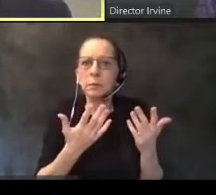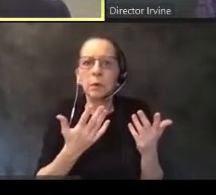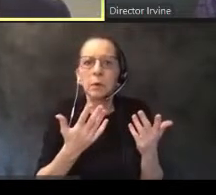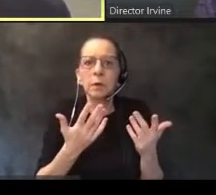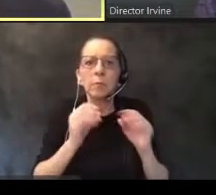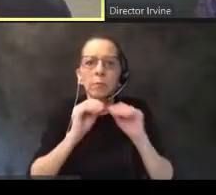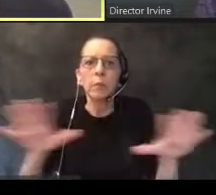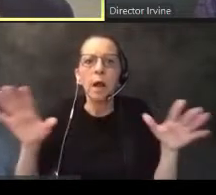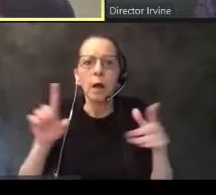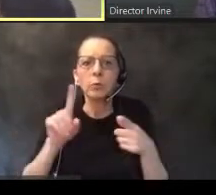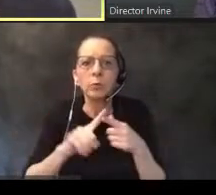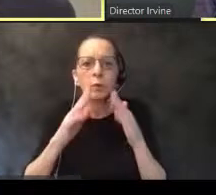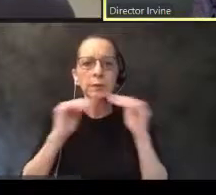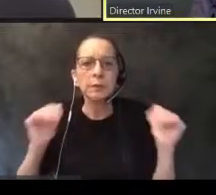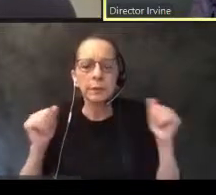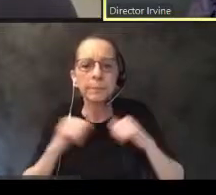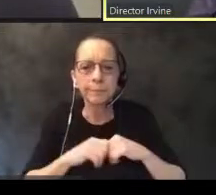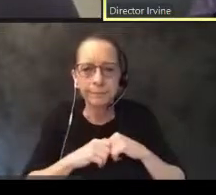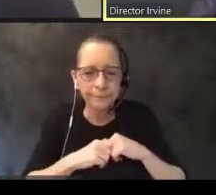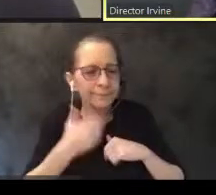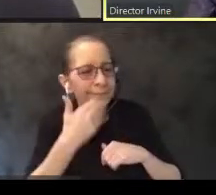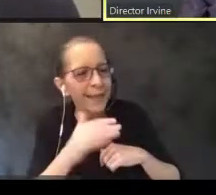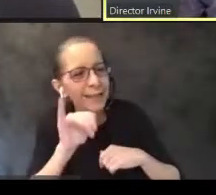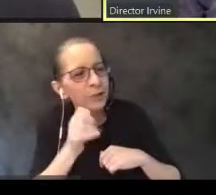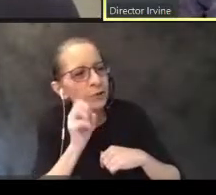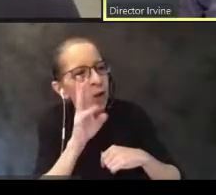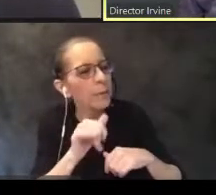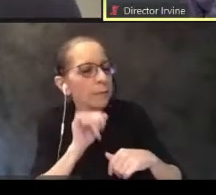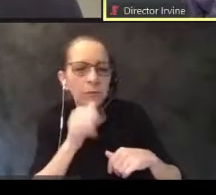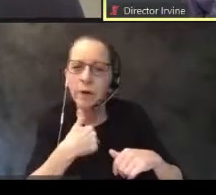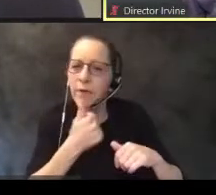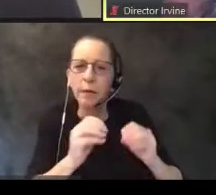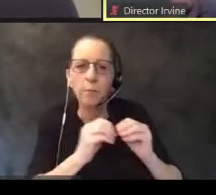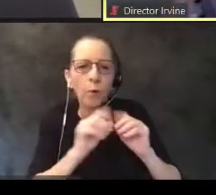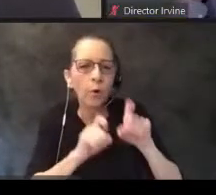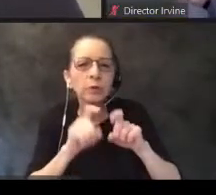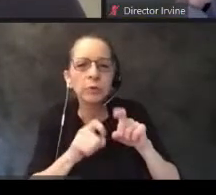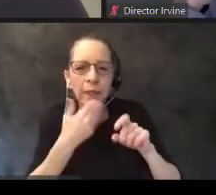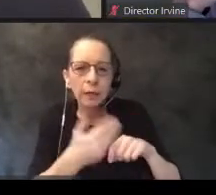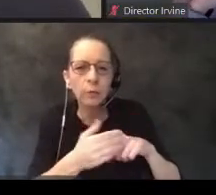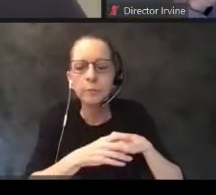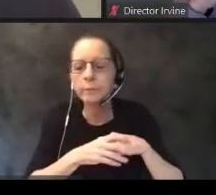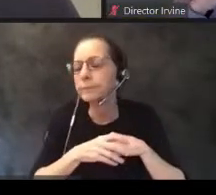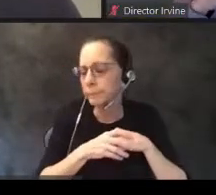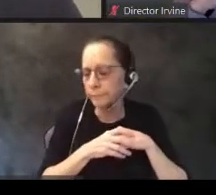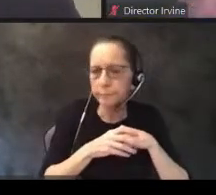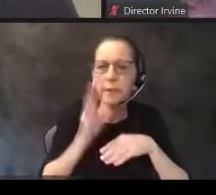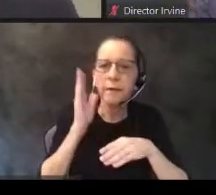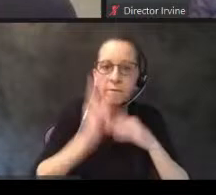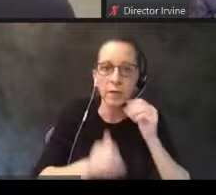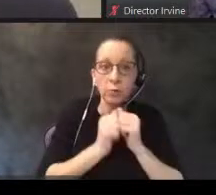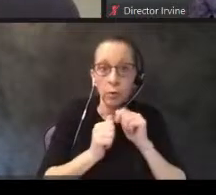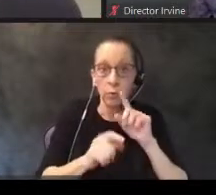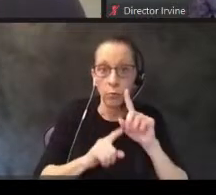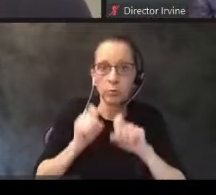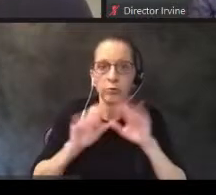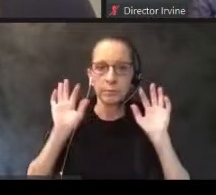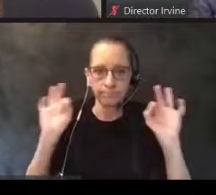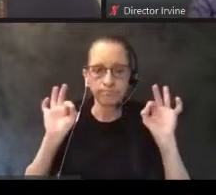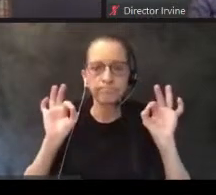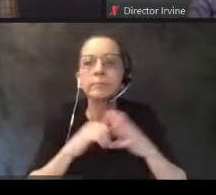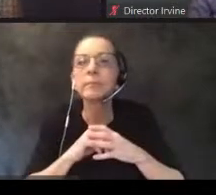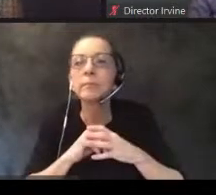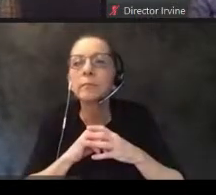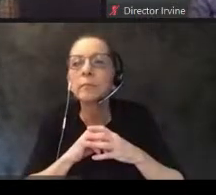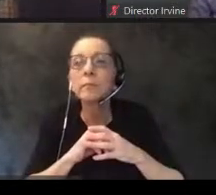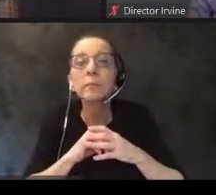the system. Thanks, Jeremy. I don't have any other questions. Thank you. We are finished with questions, Chairman Soto. Since there